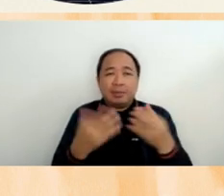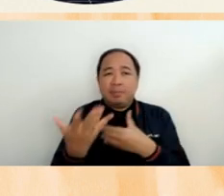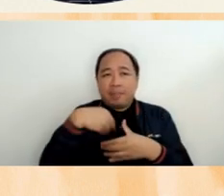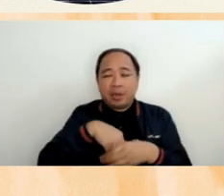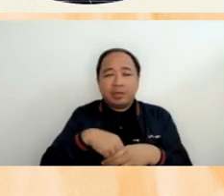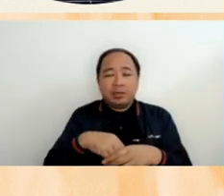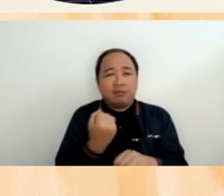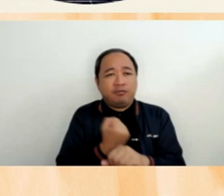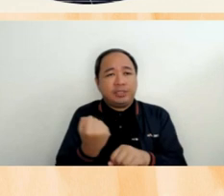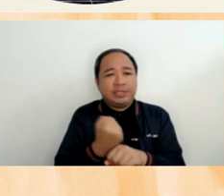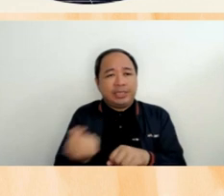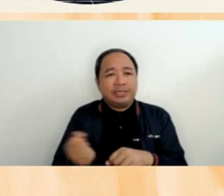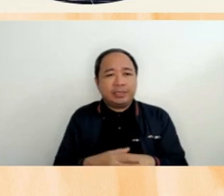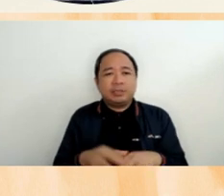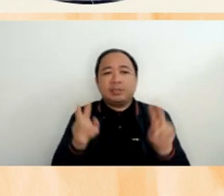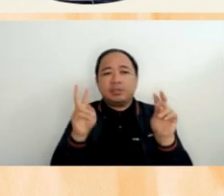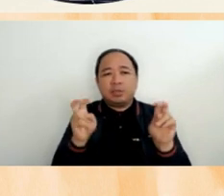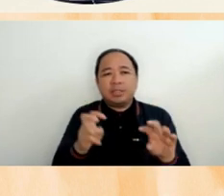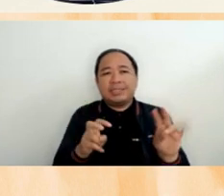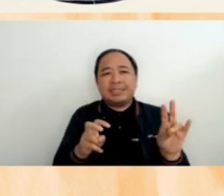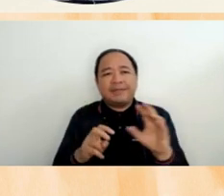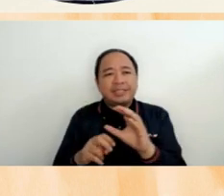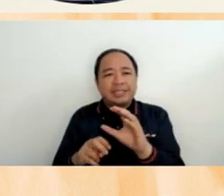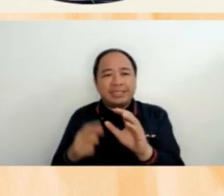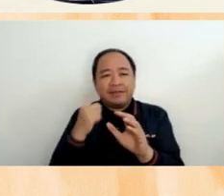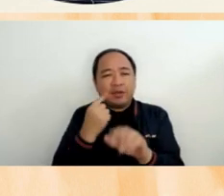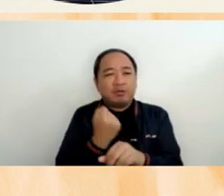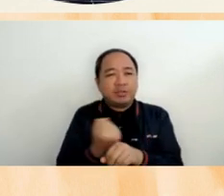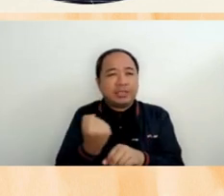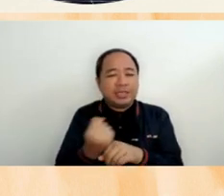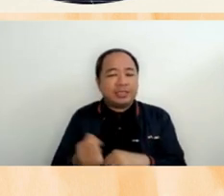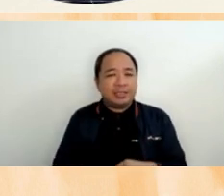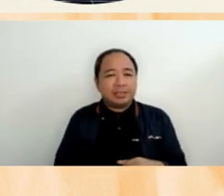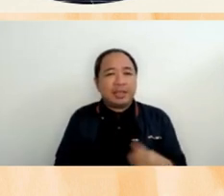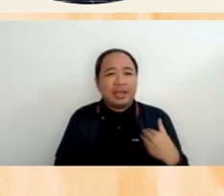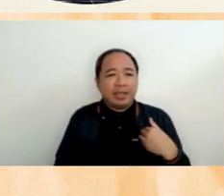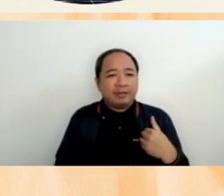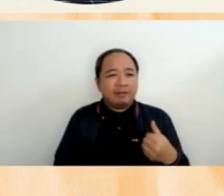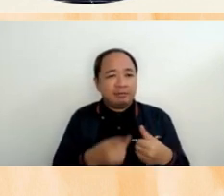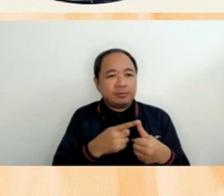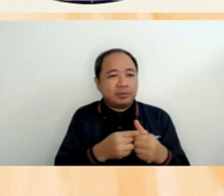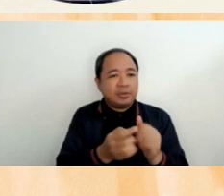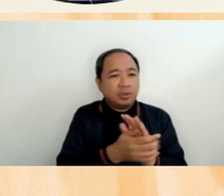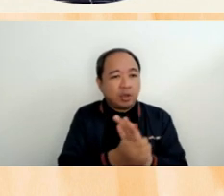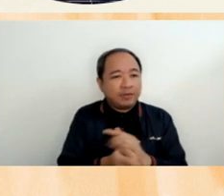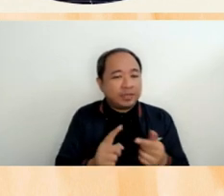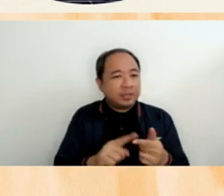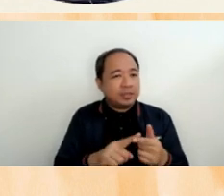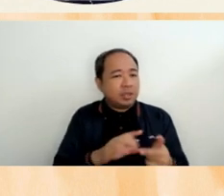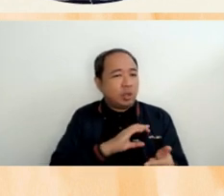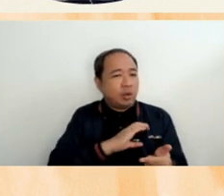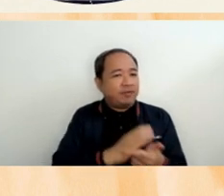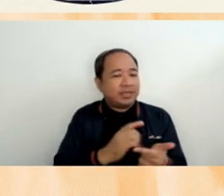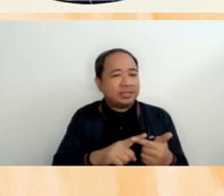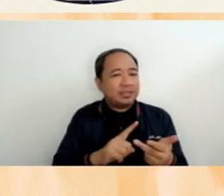what we call the seven C's of resilience. We have competence, confidence,